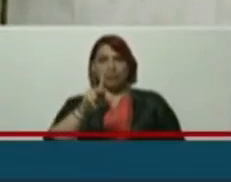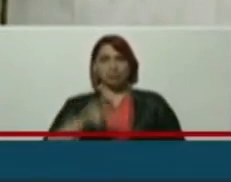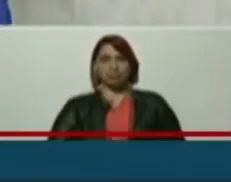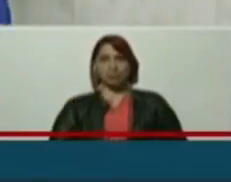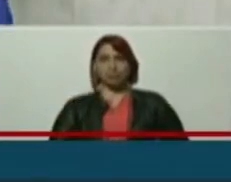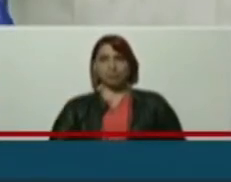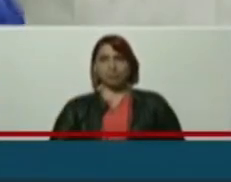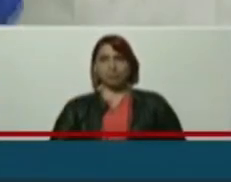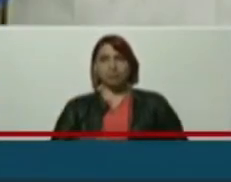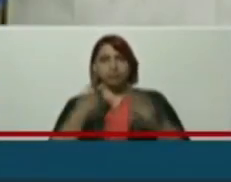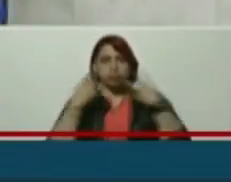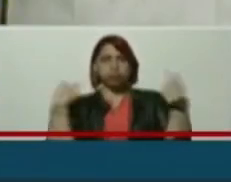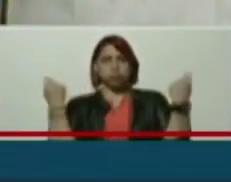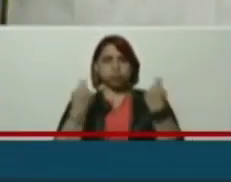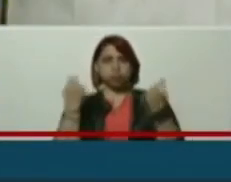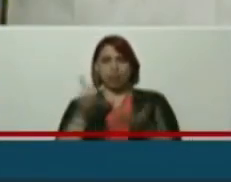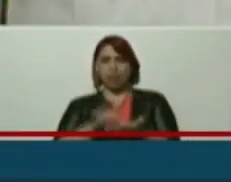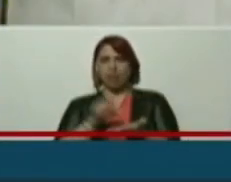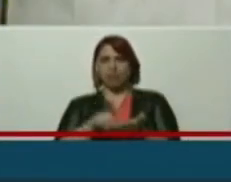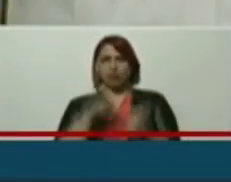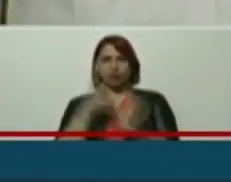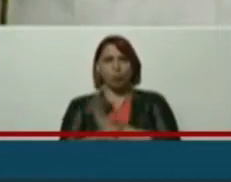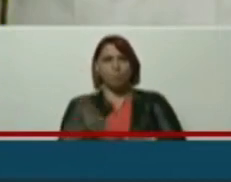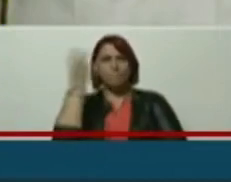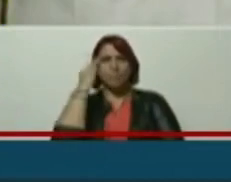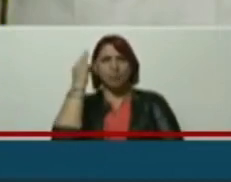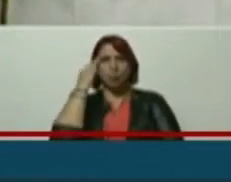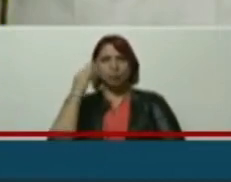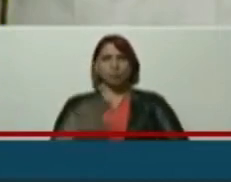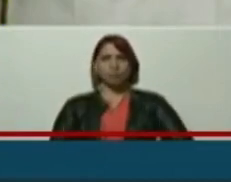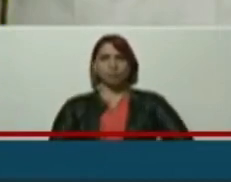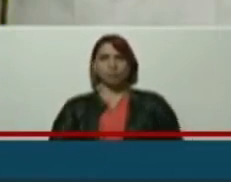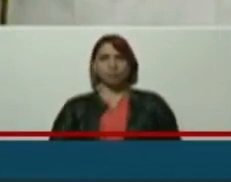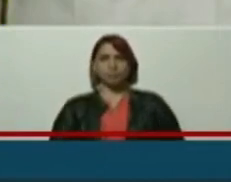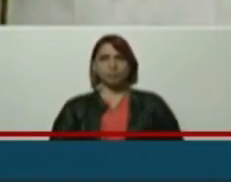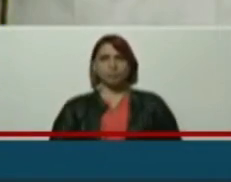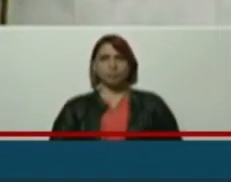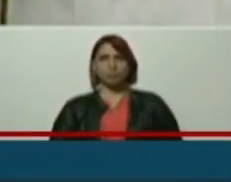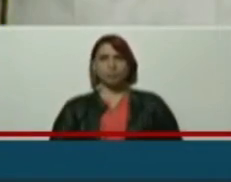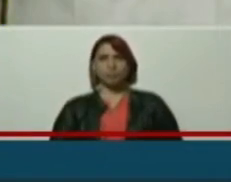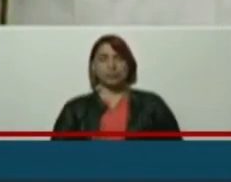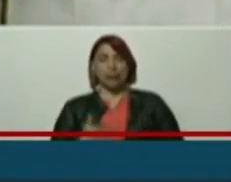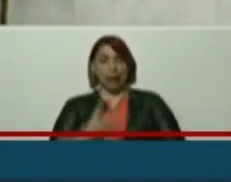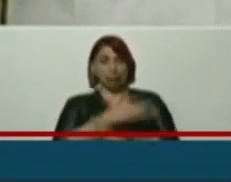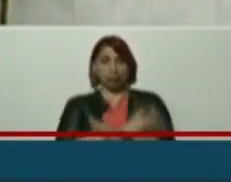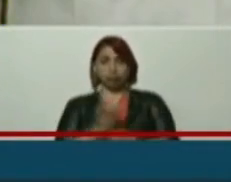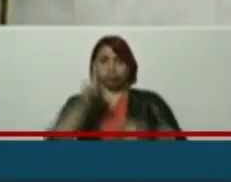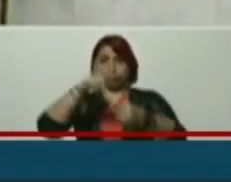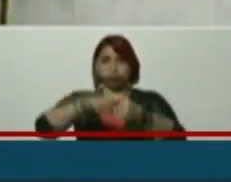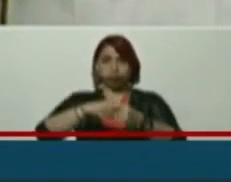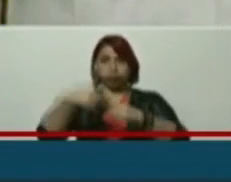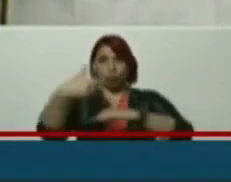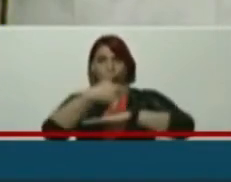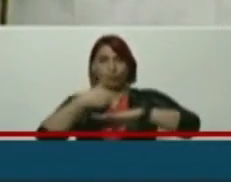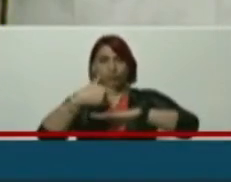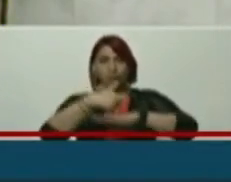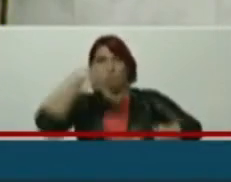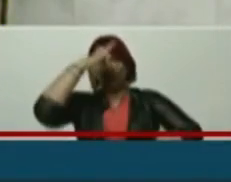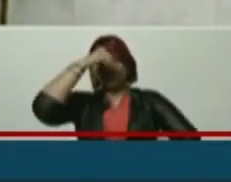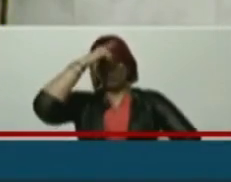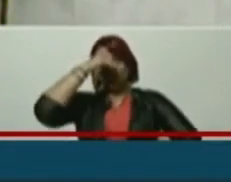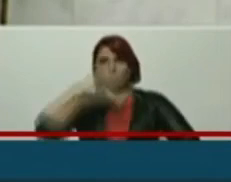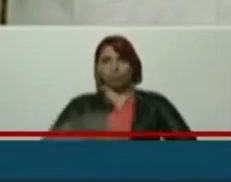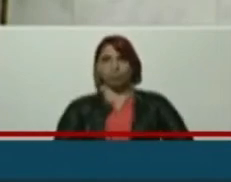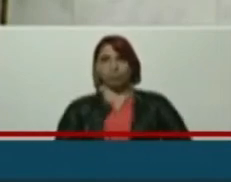Él publicó un libro de sus memorias. Mark Esper published a book of his memoirs when he was in the government of Donald